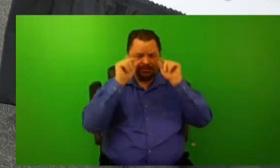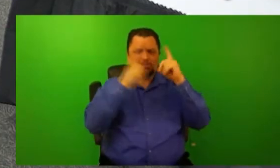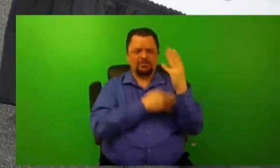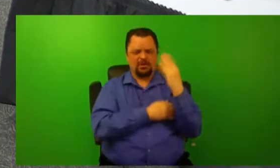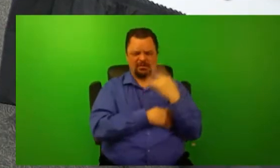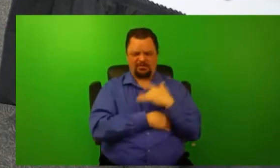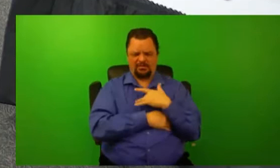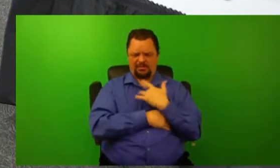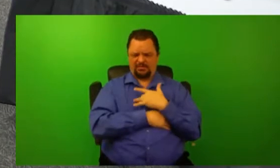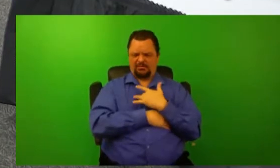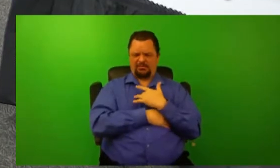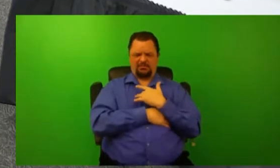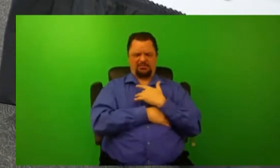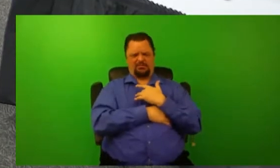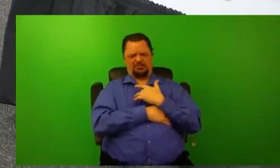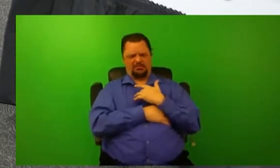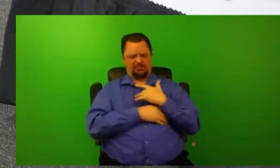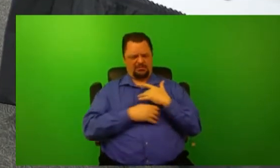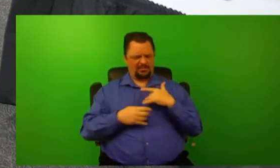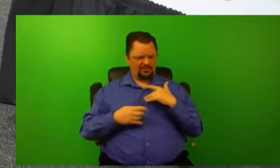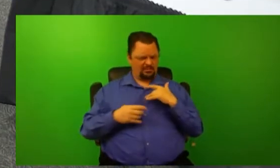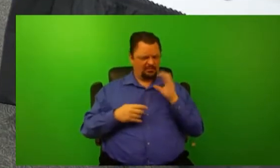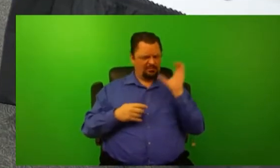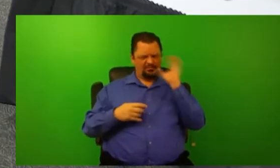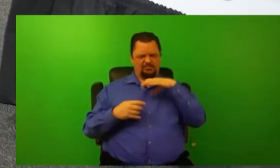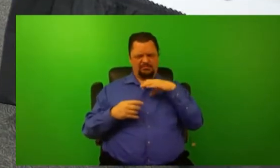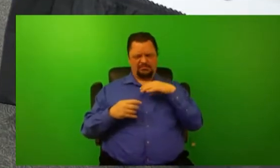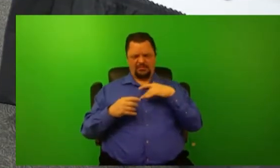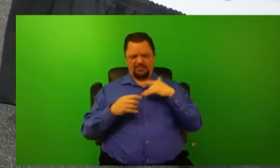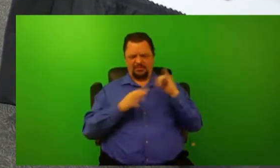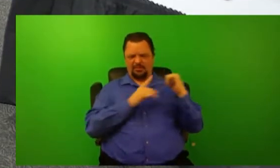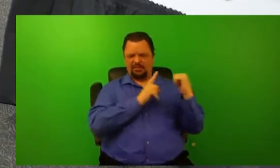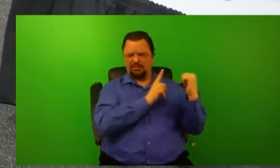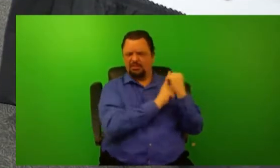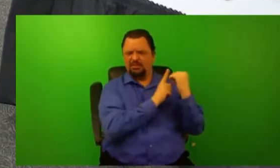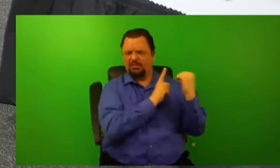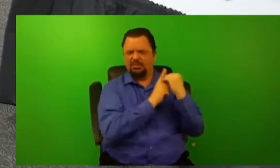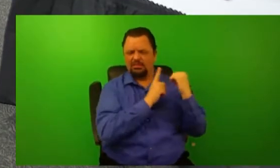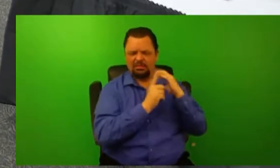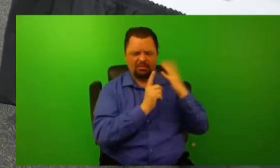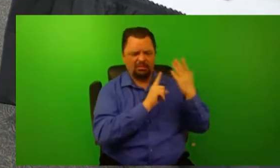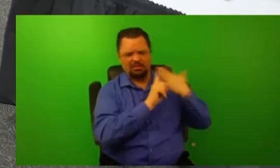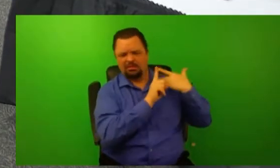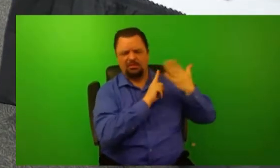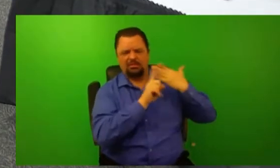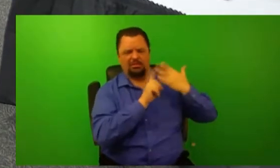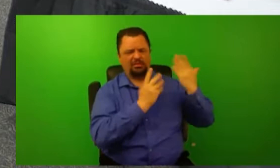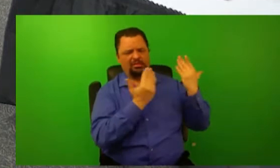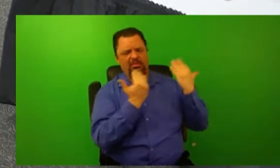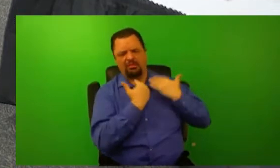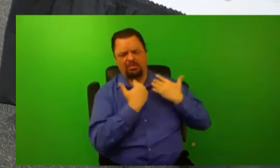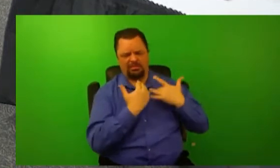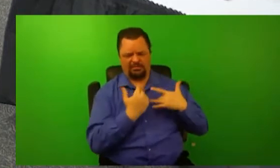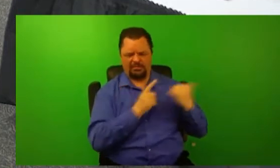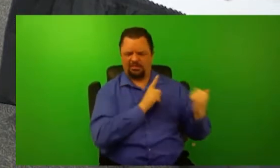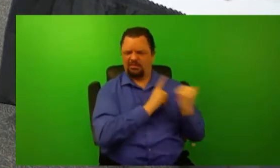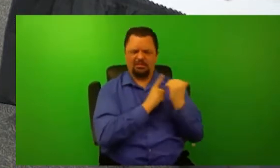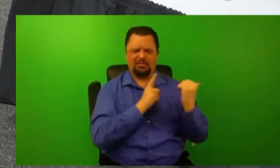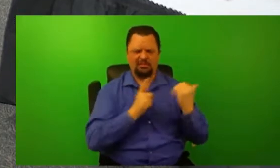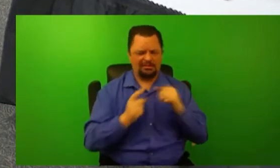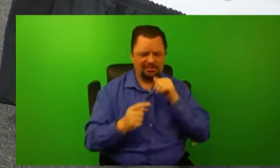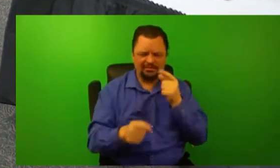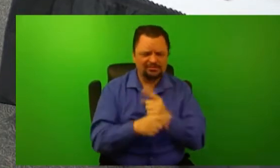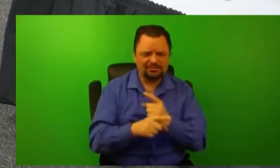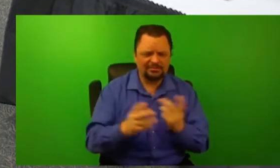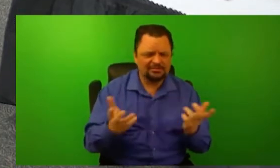to themselves and their children. They will be looking for accountability. Unfortunately, the governor and CDPHE left you holding the bag, and I feel for